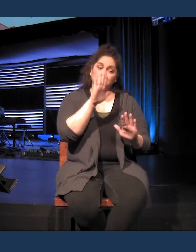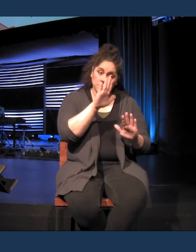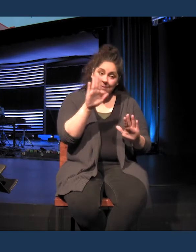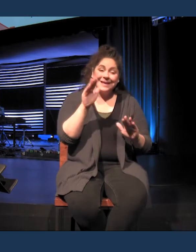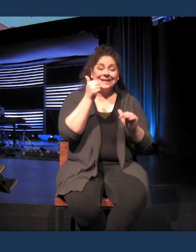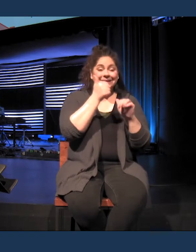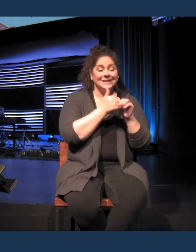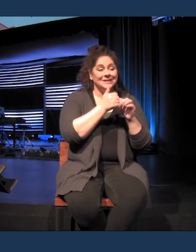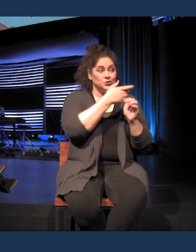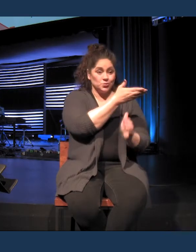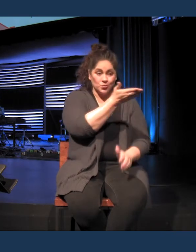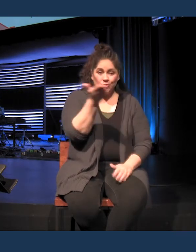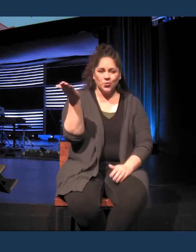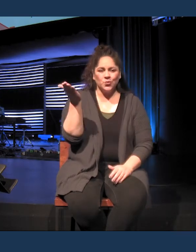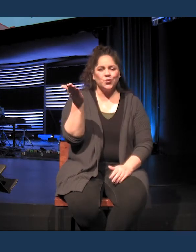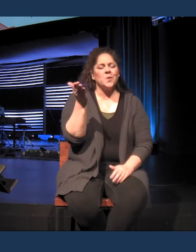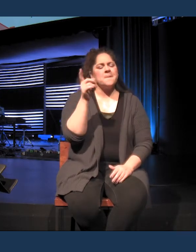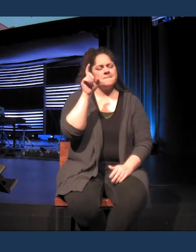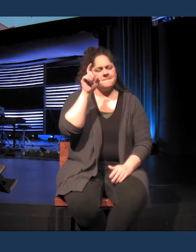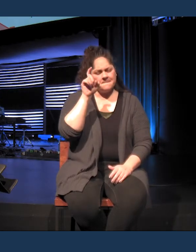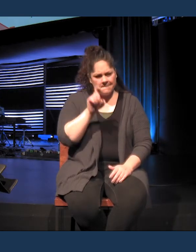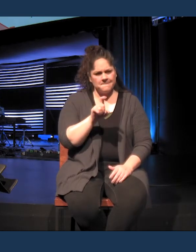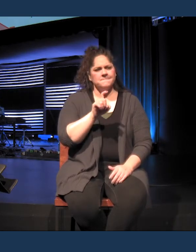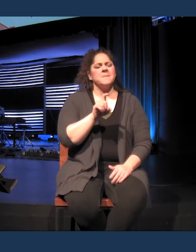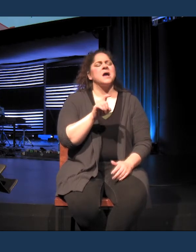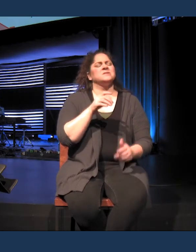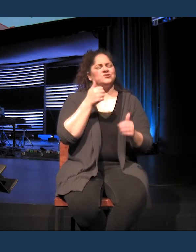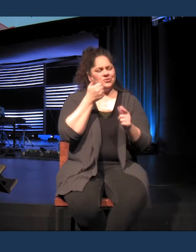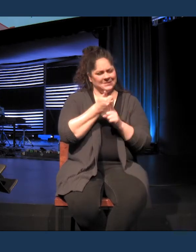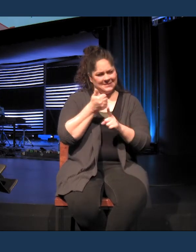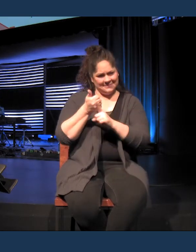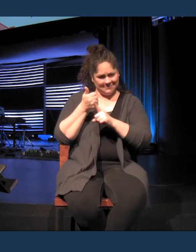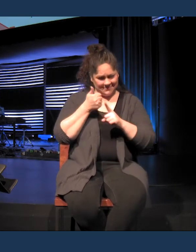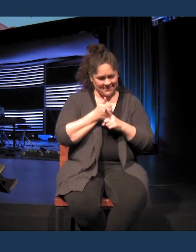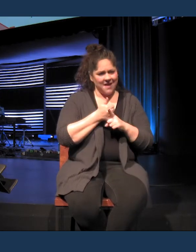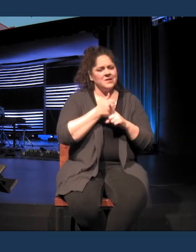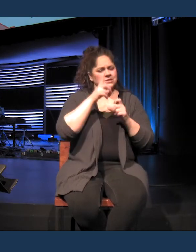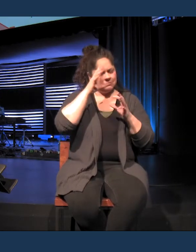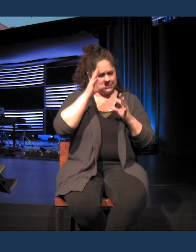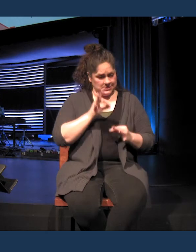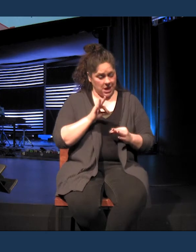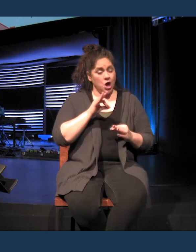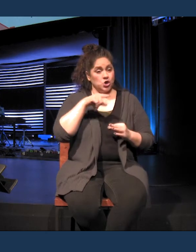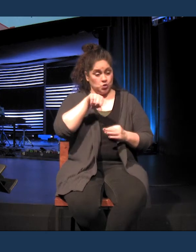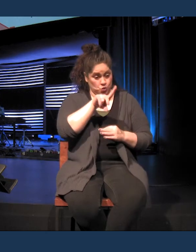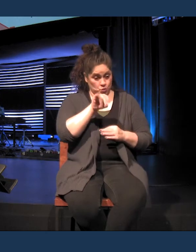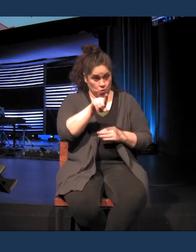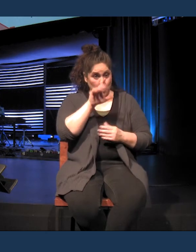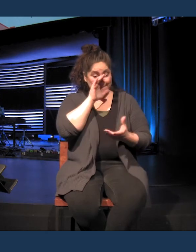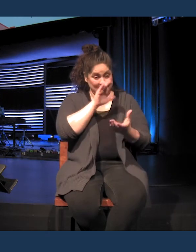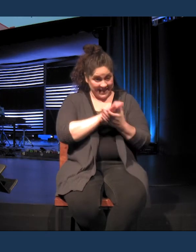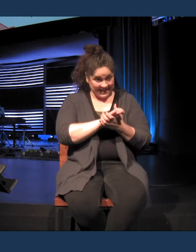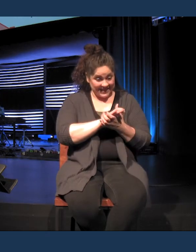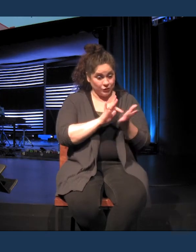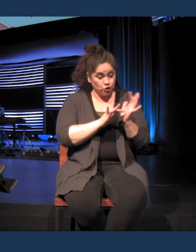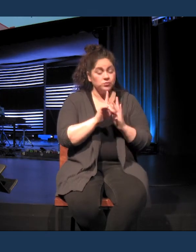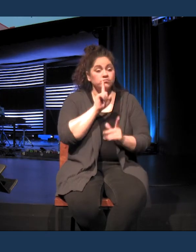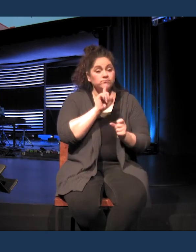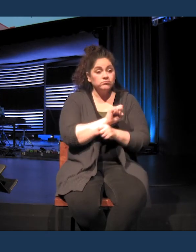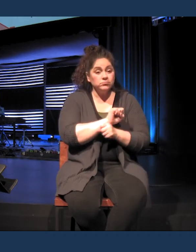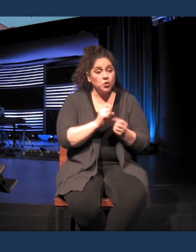person must wrestle and reconcile if they believe that Jesus actually rose from the